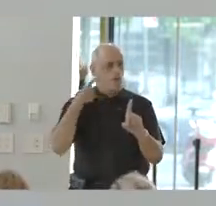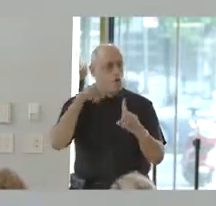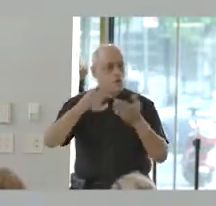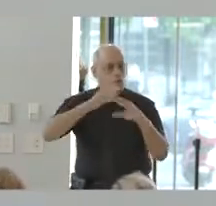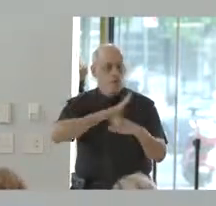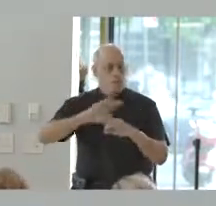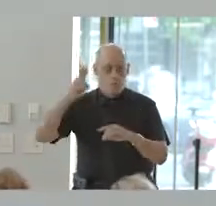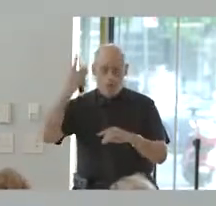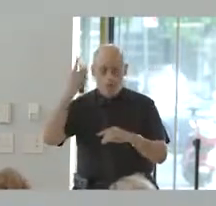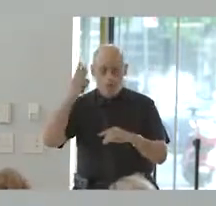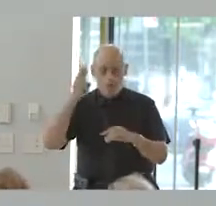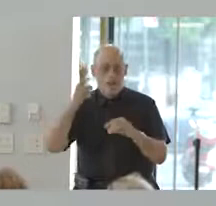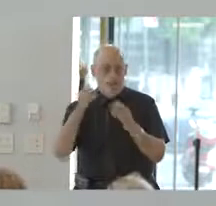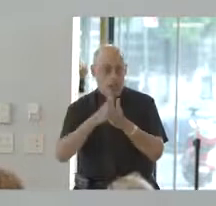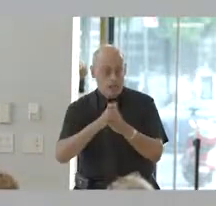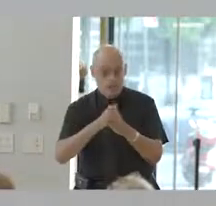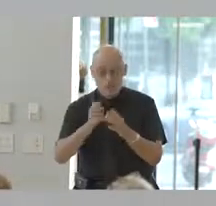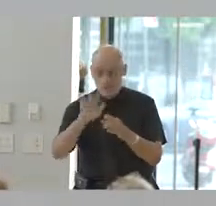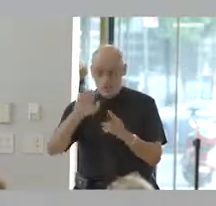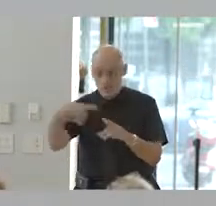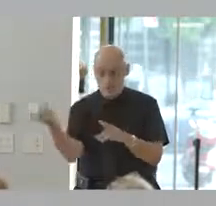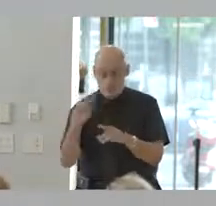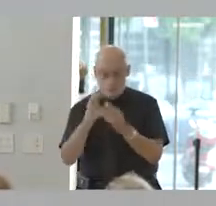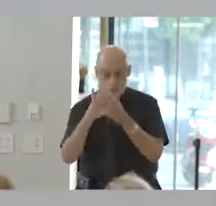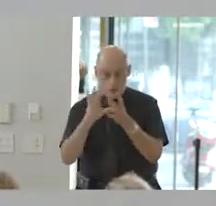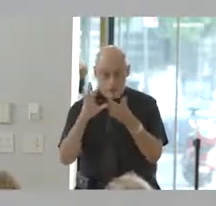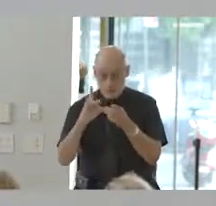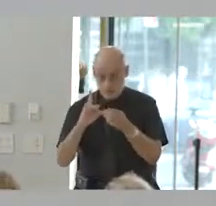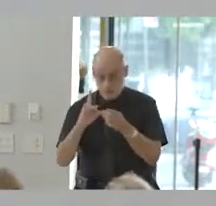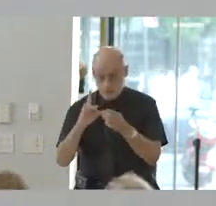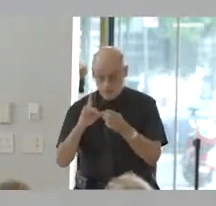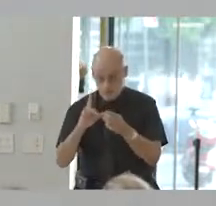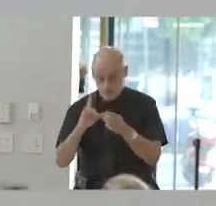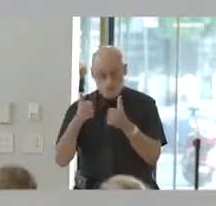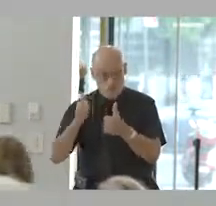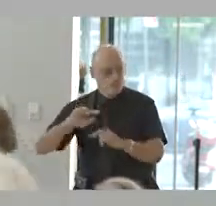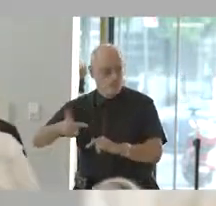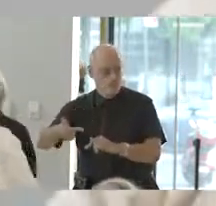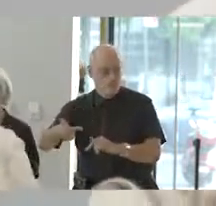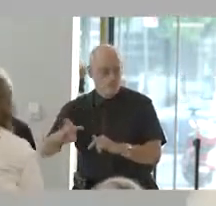Community Board 1 and ask if you would like to say a few words before we go further.